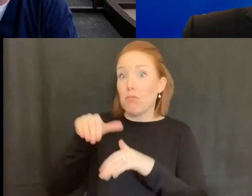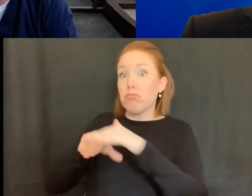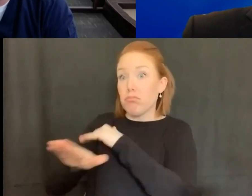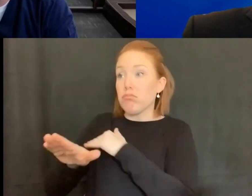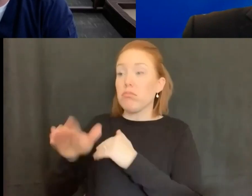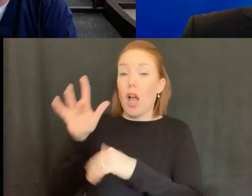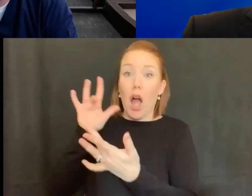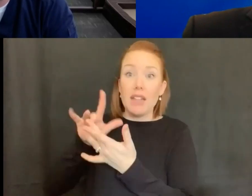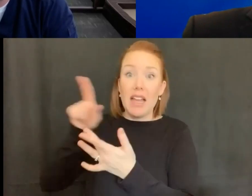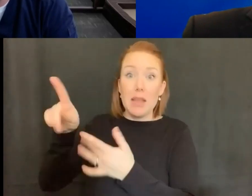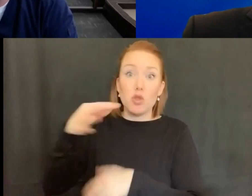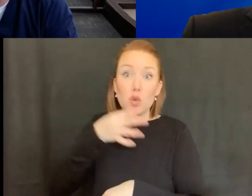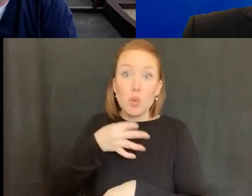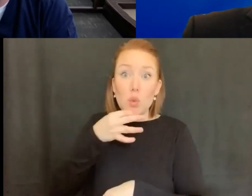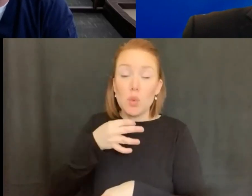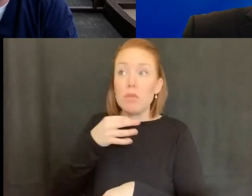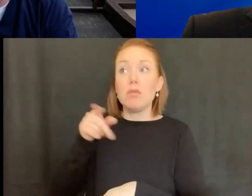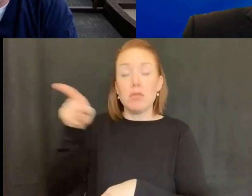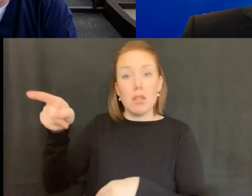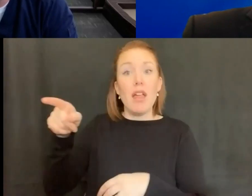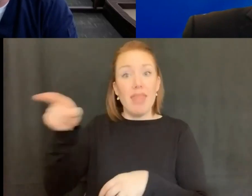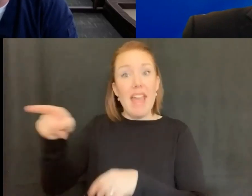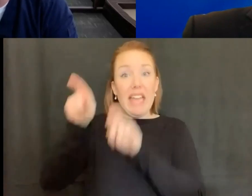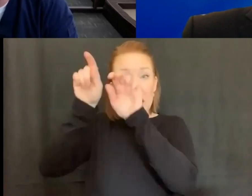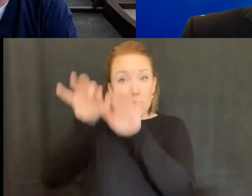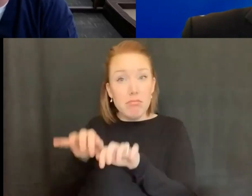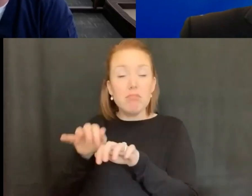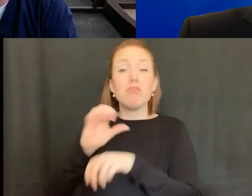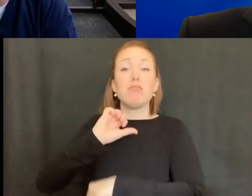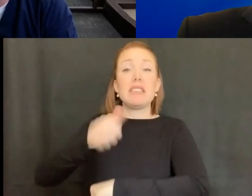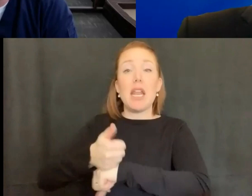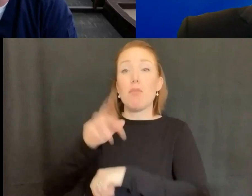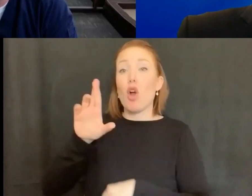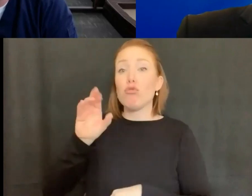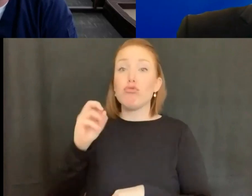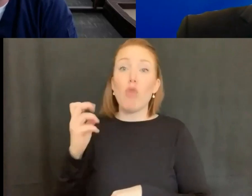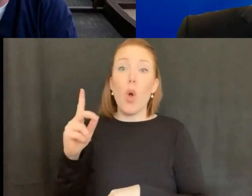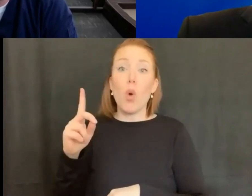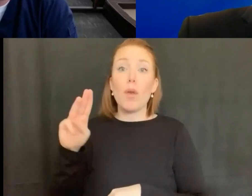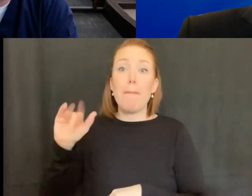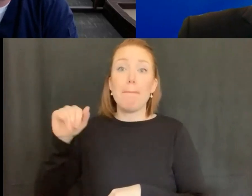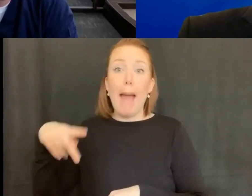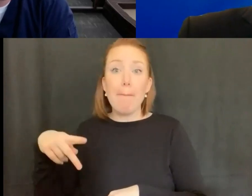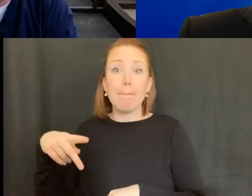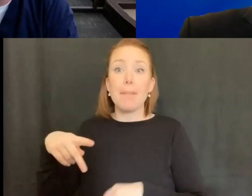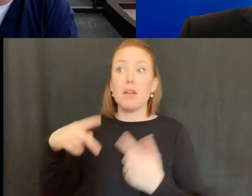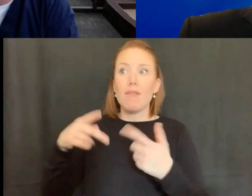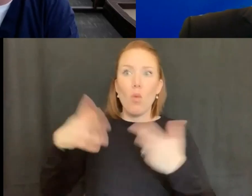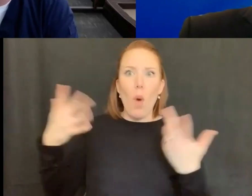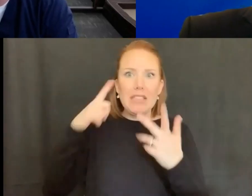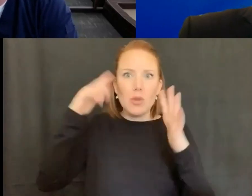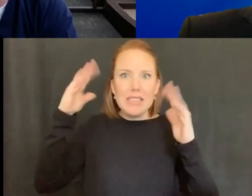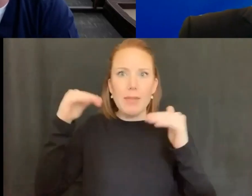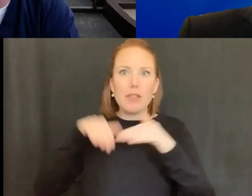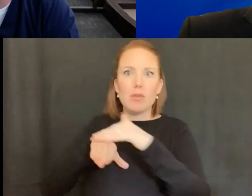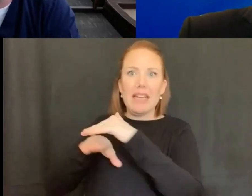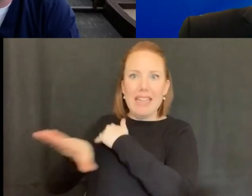possible, and have them build you a roadmap to getting in. Because that's another thing we had talked